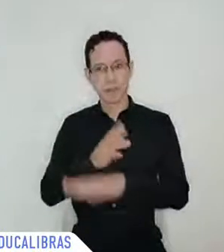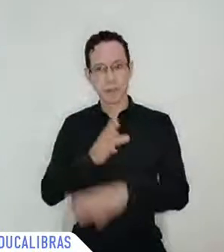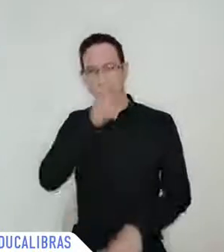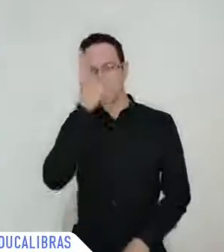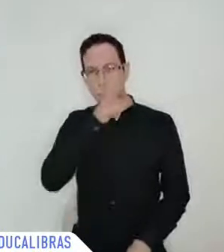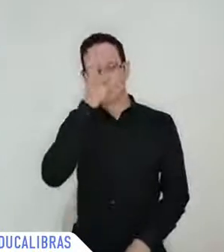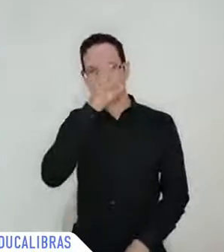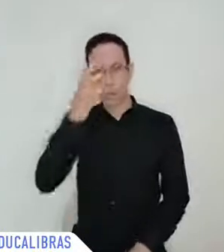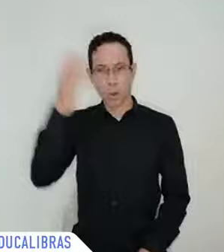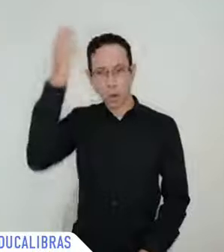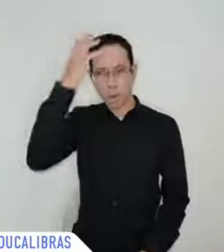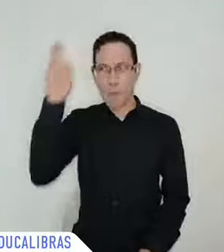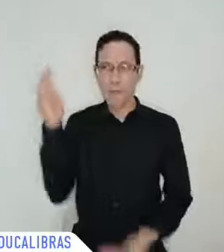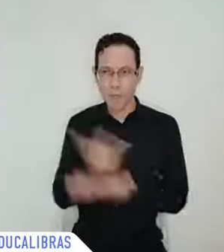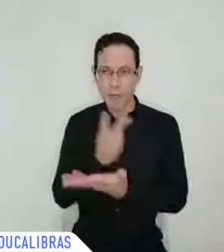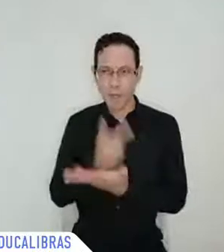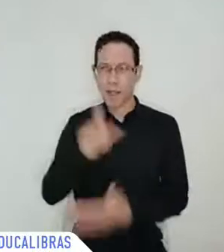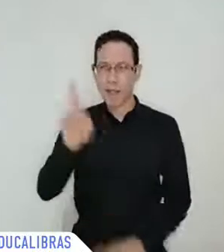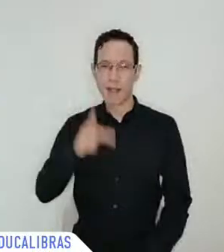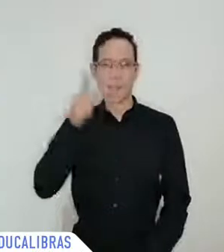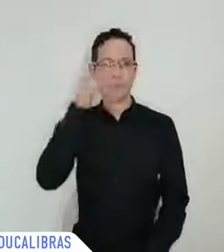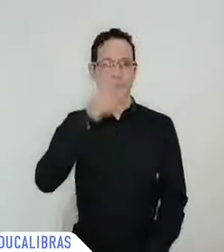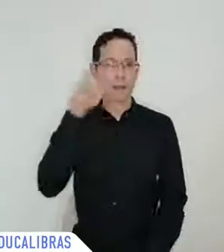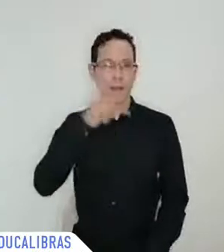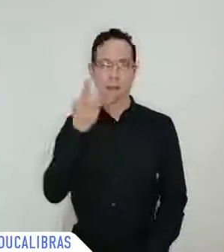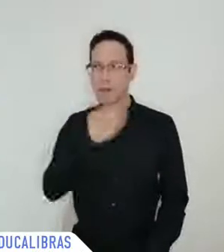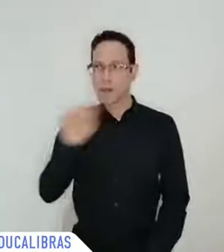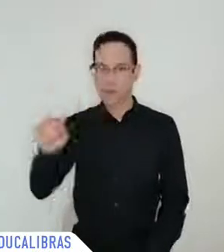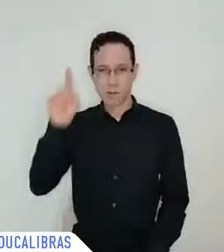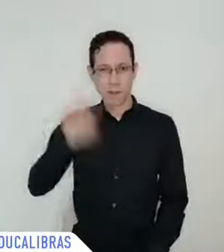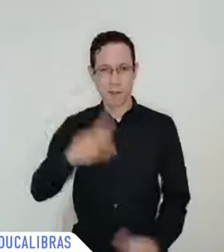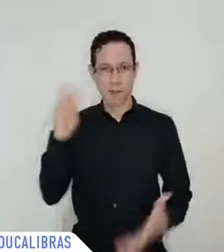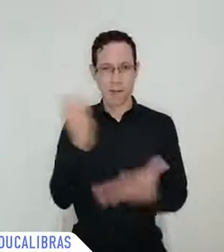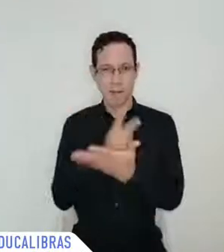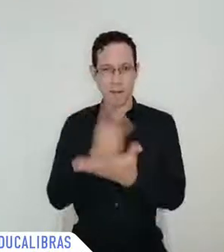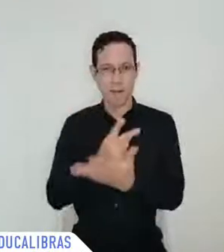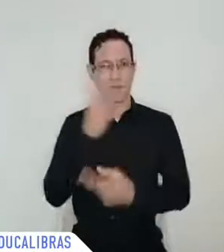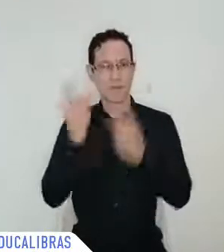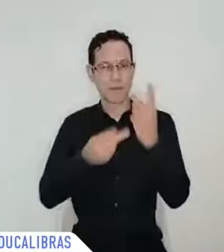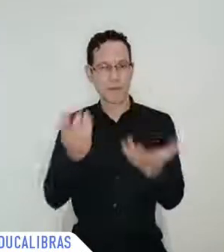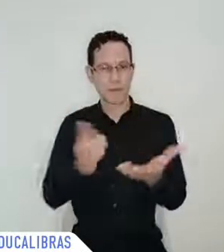the House of Representatives with anything that goes wrong with his government.